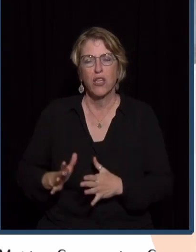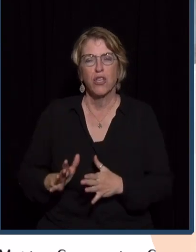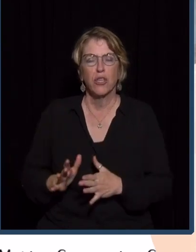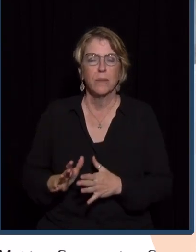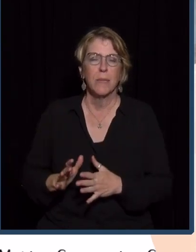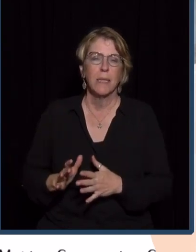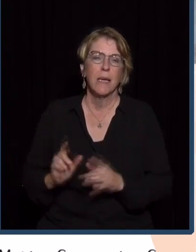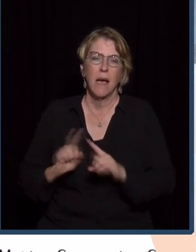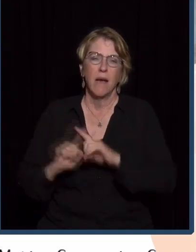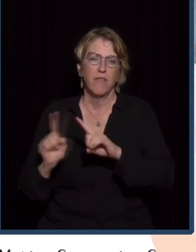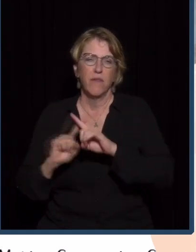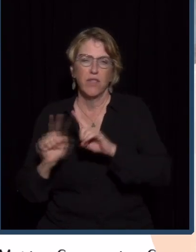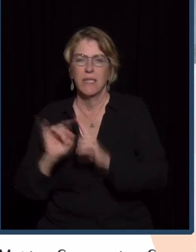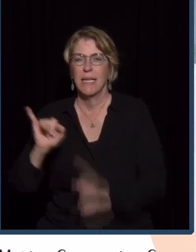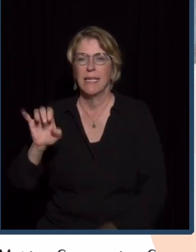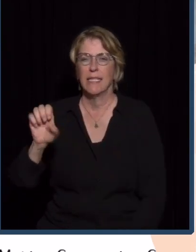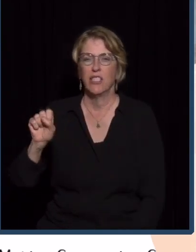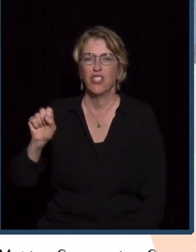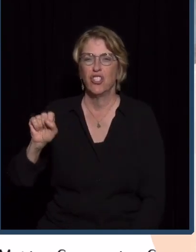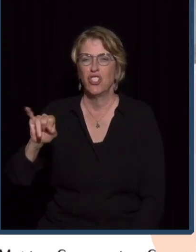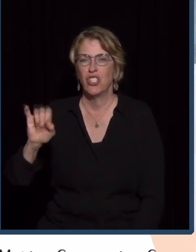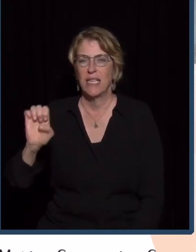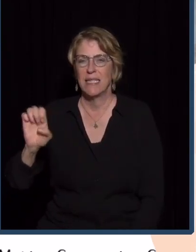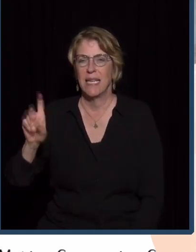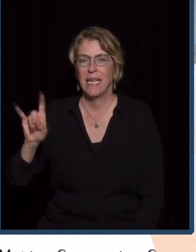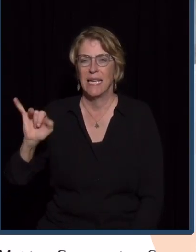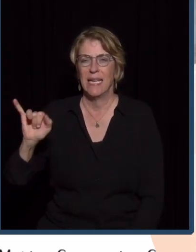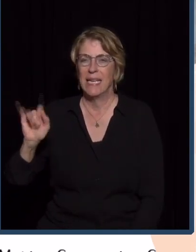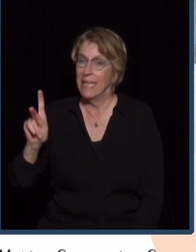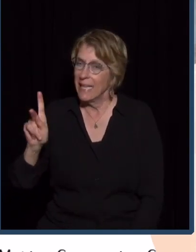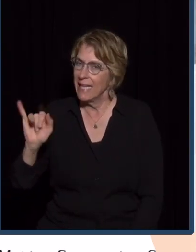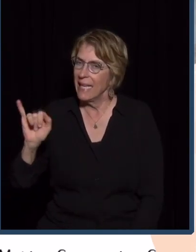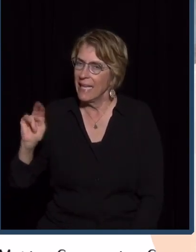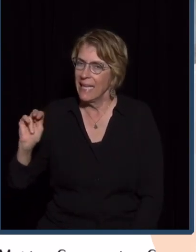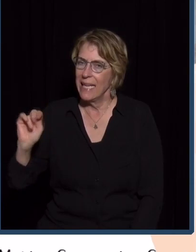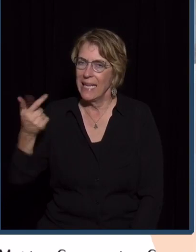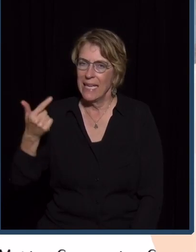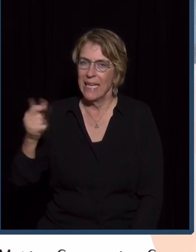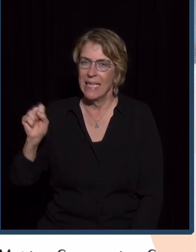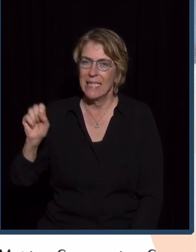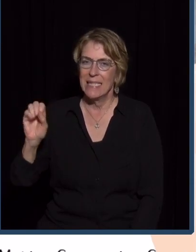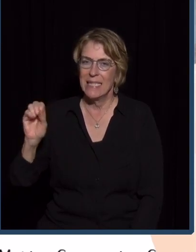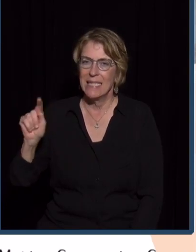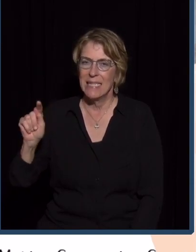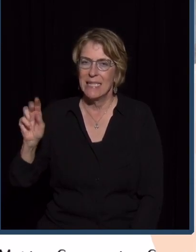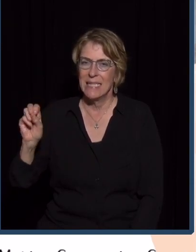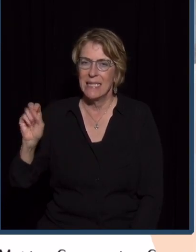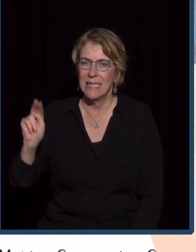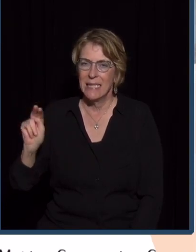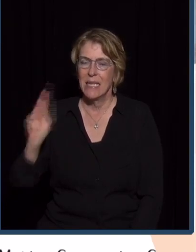Jesse Kingston, will share how your support will help improve outcomes for our community.